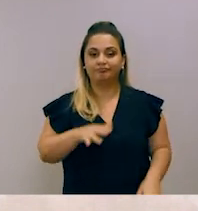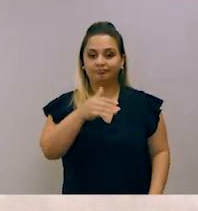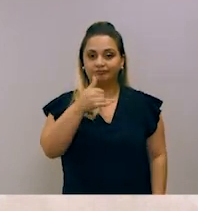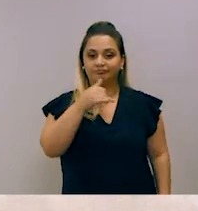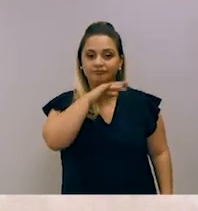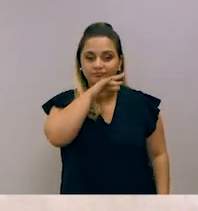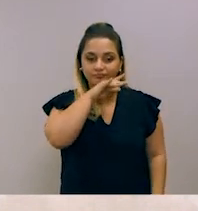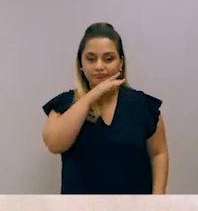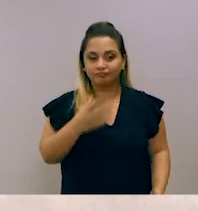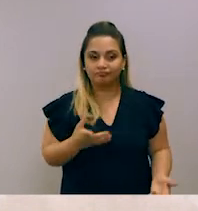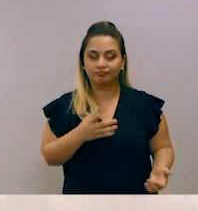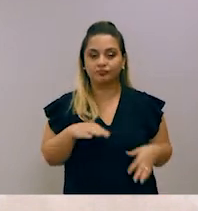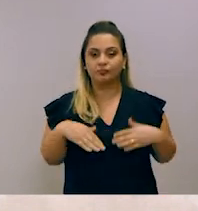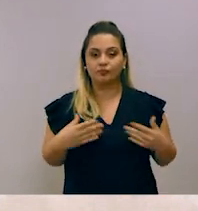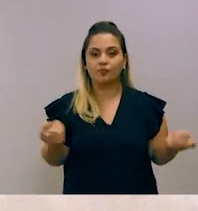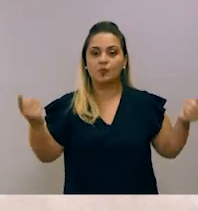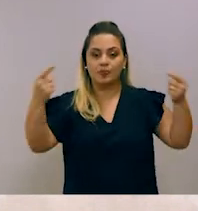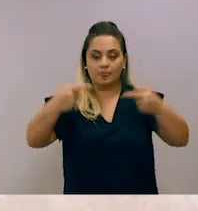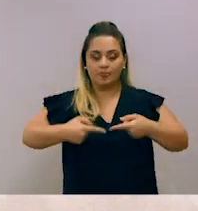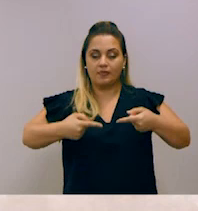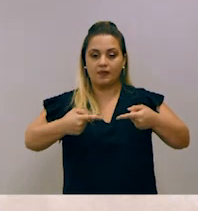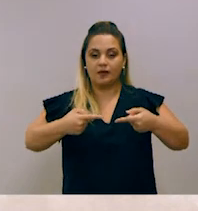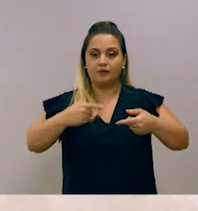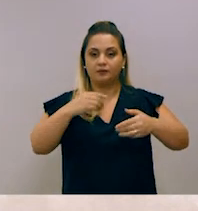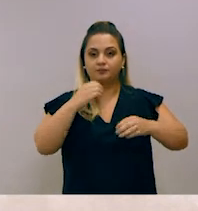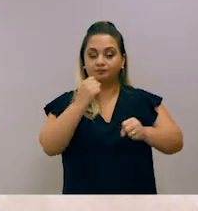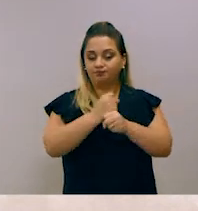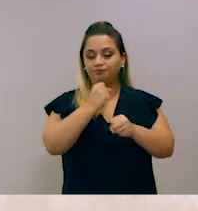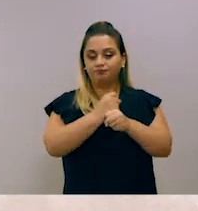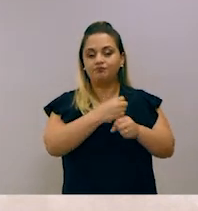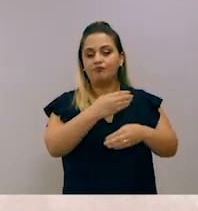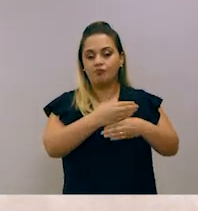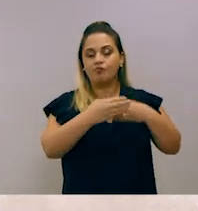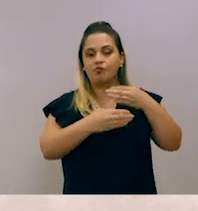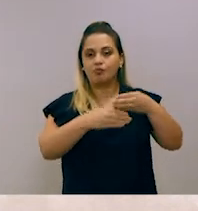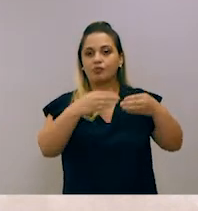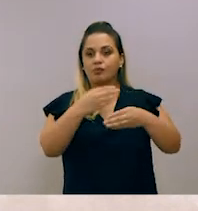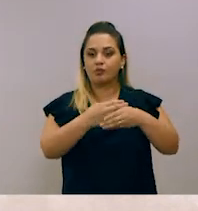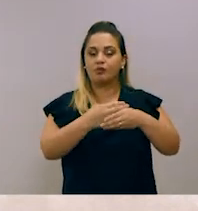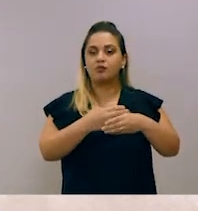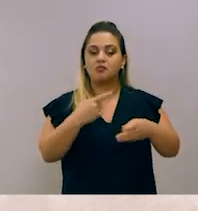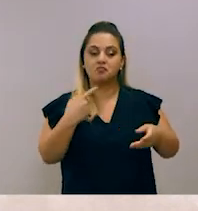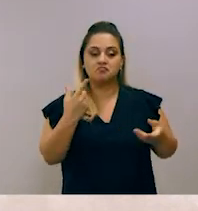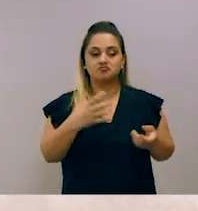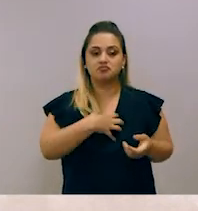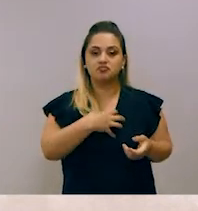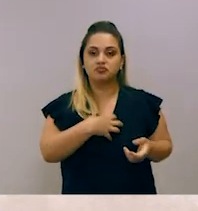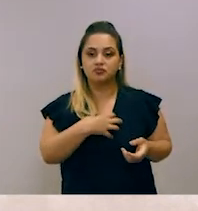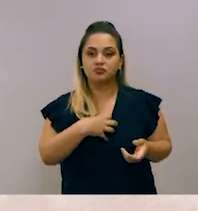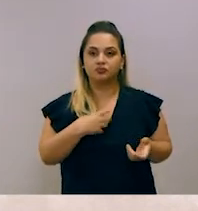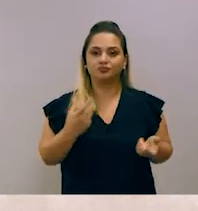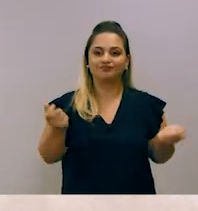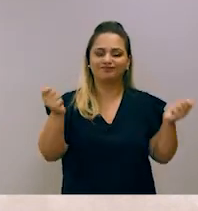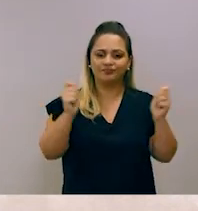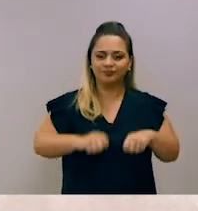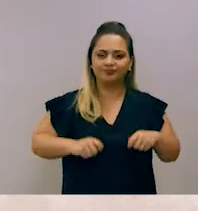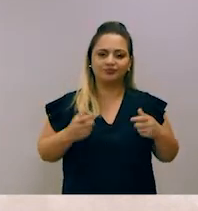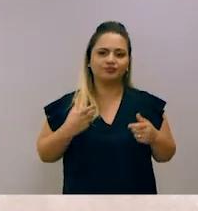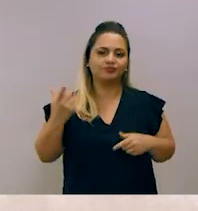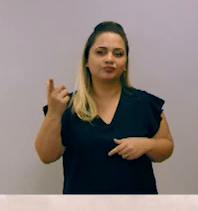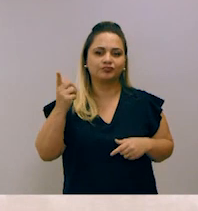of the Federal Court of Accounts. So the challenge was to build a solution that would identify automatically